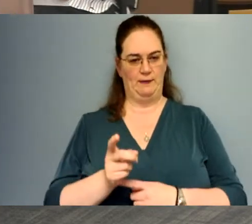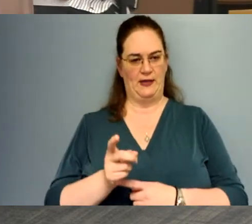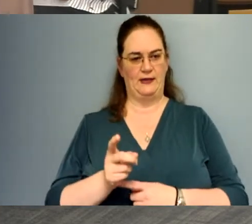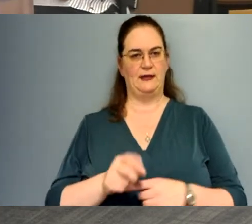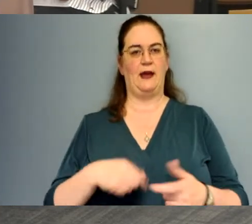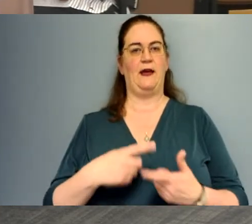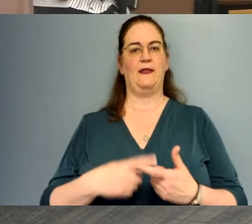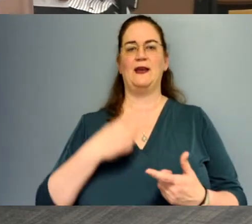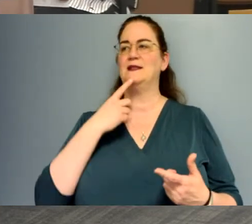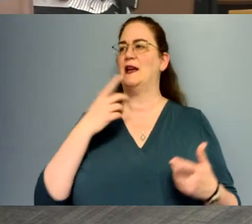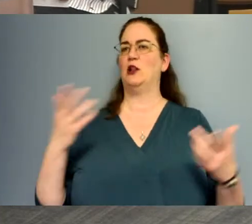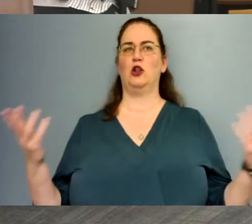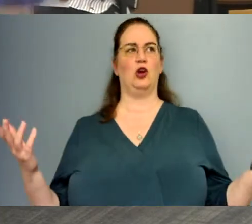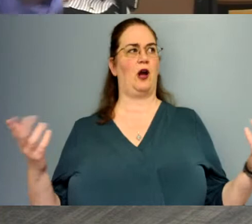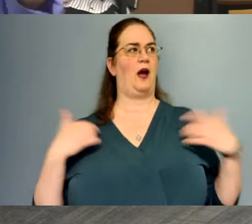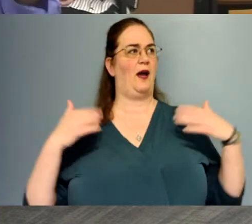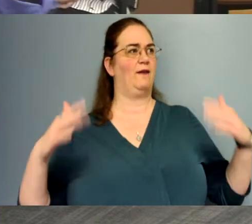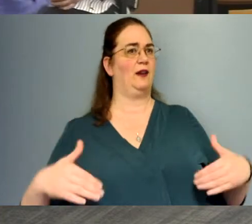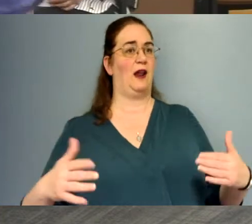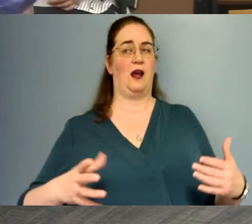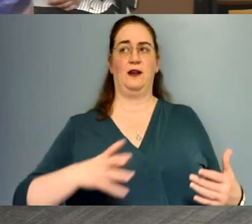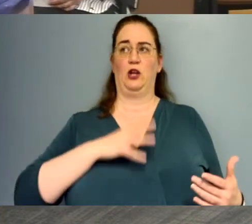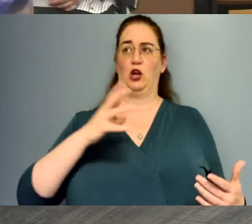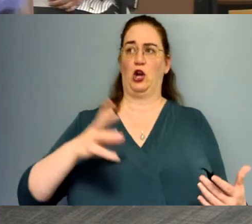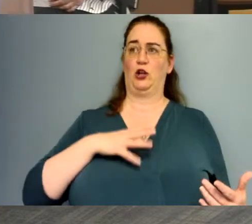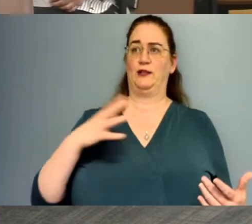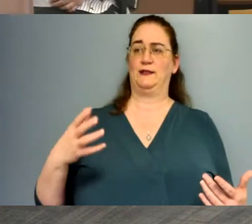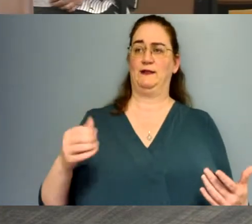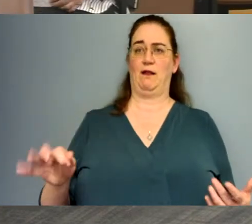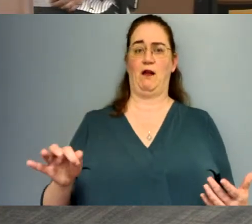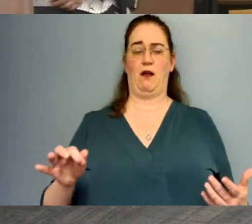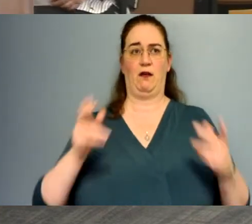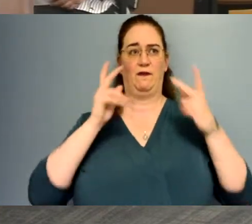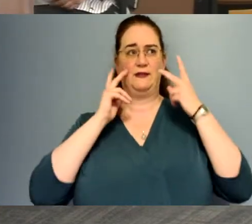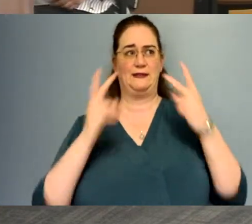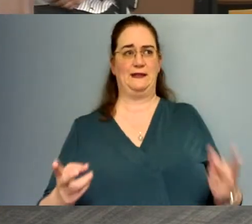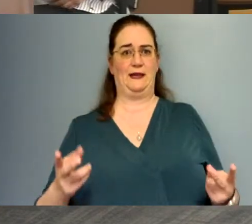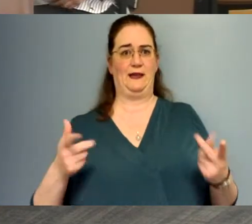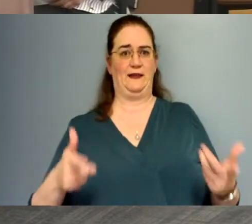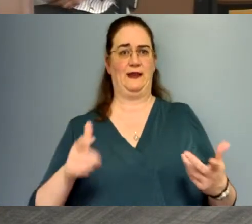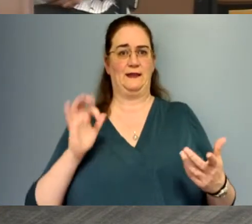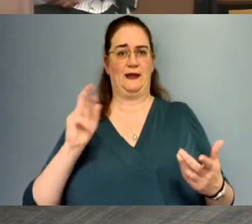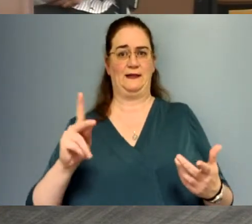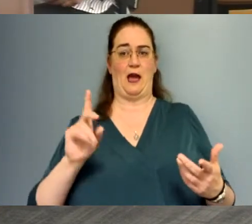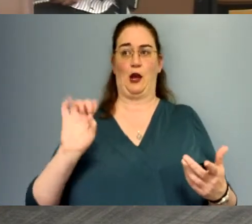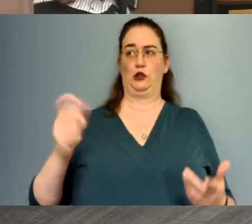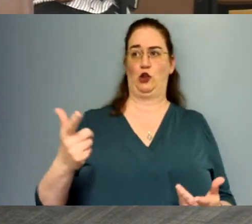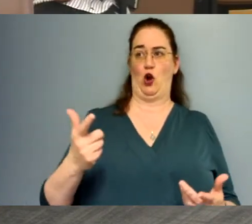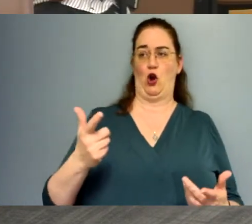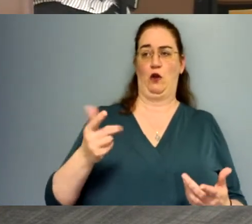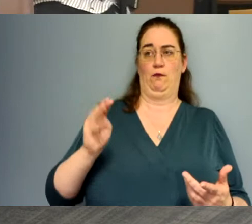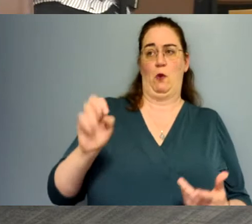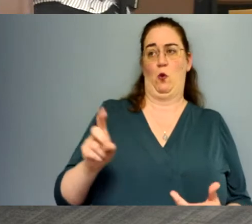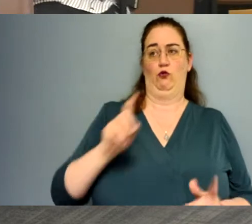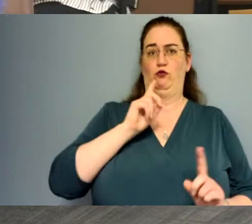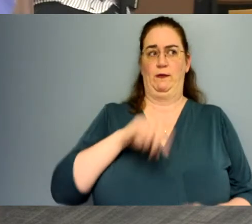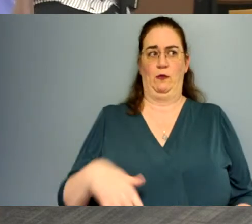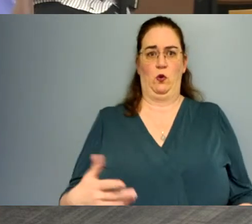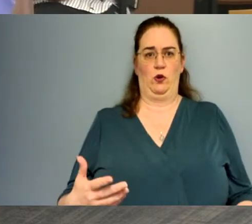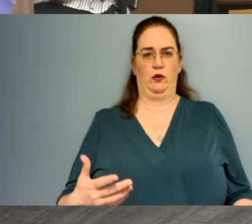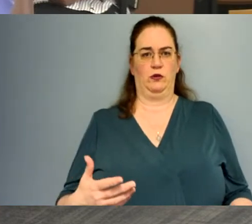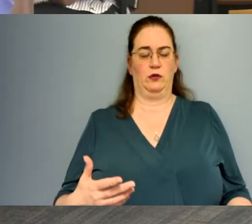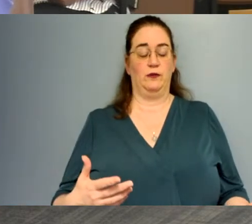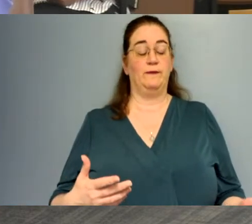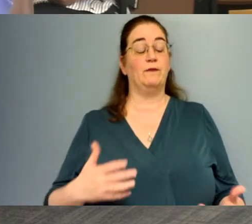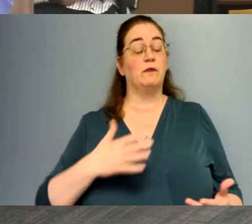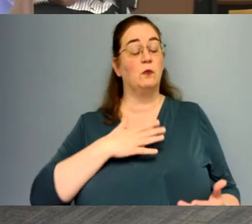then said, look, I haven't even had the courtesy of seeing this attack dog mode report. What